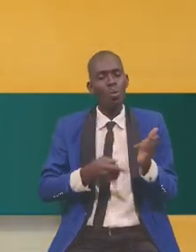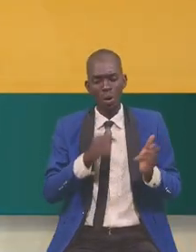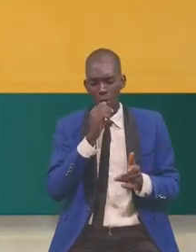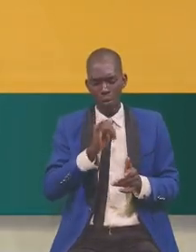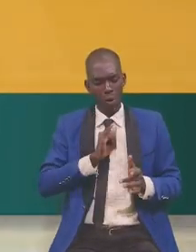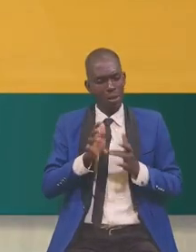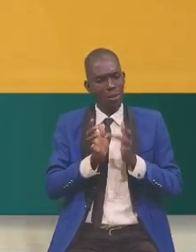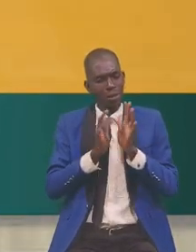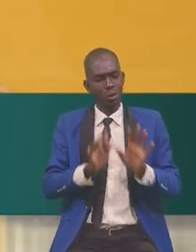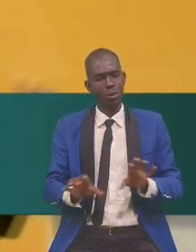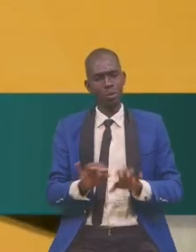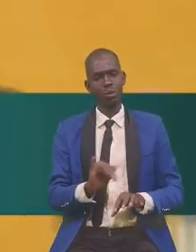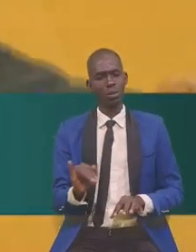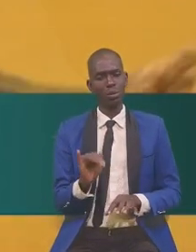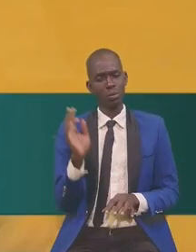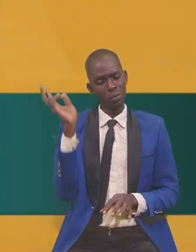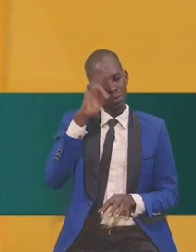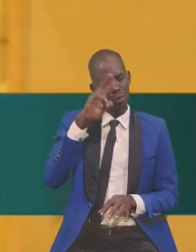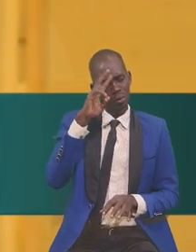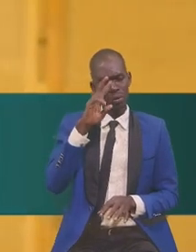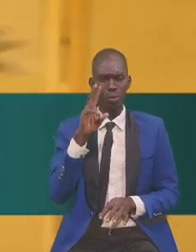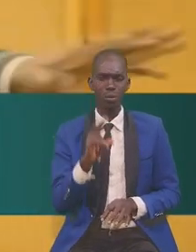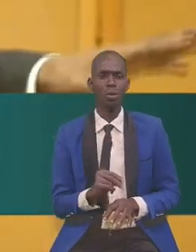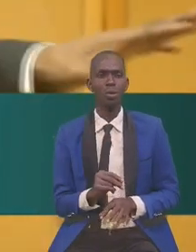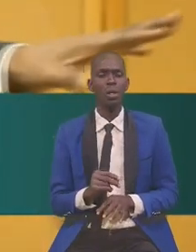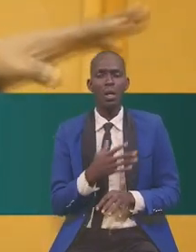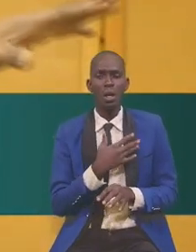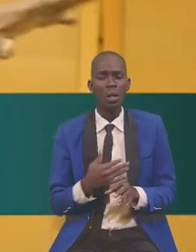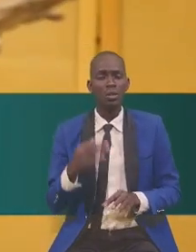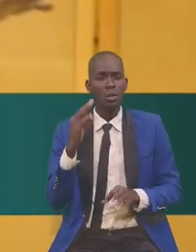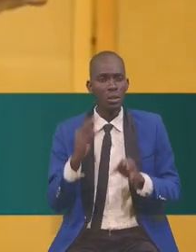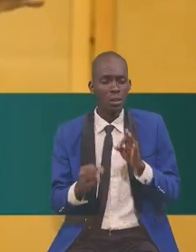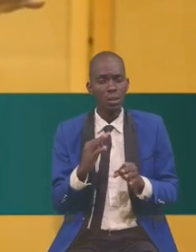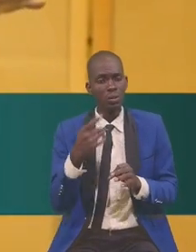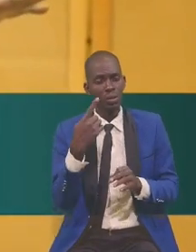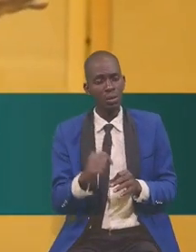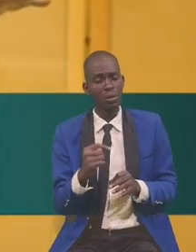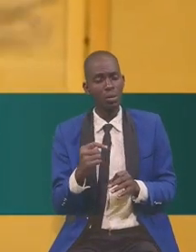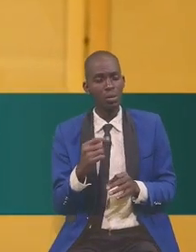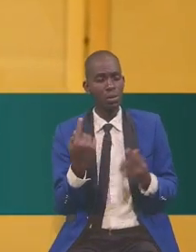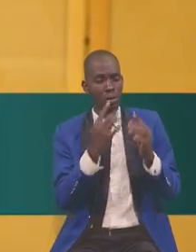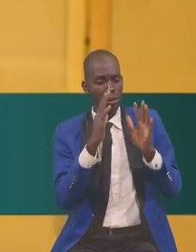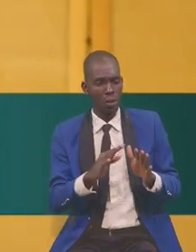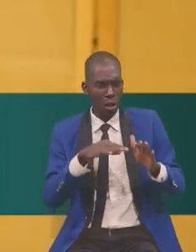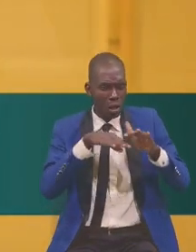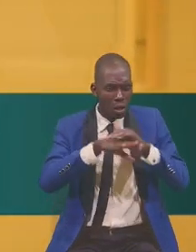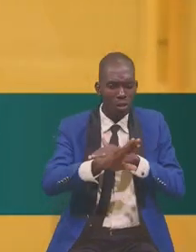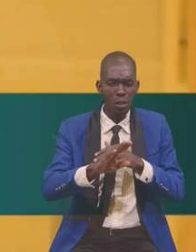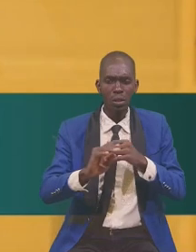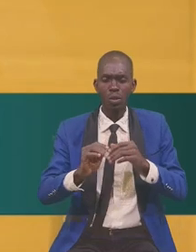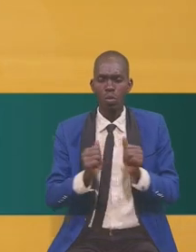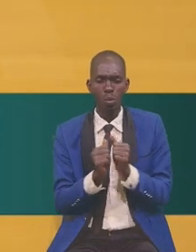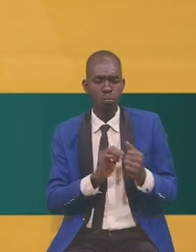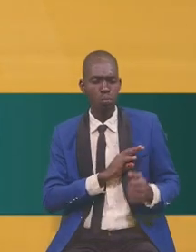every house and they preach the word and they preach their error, I think I should get